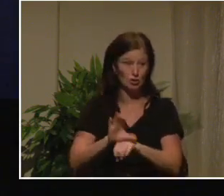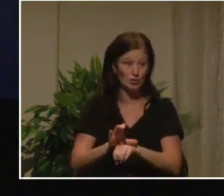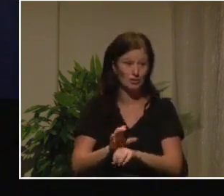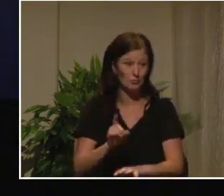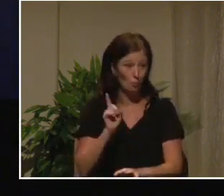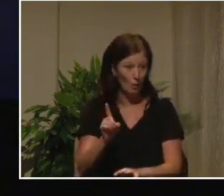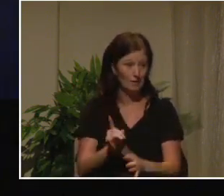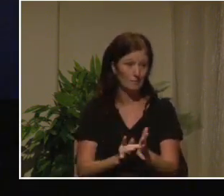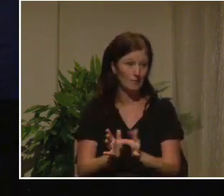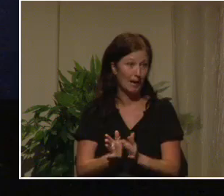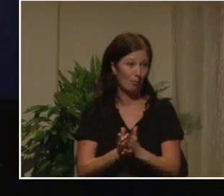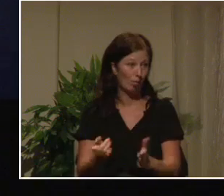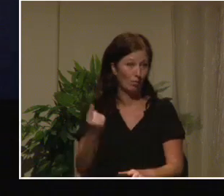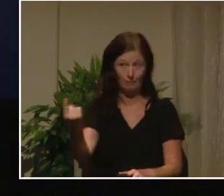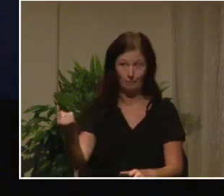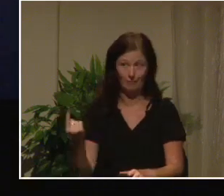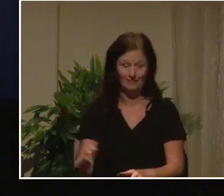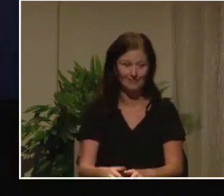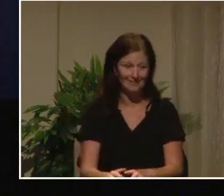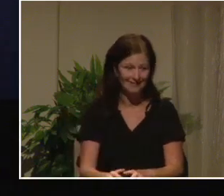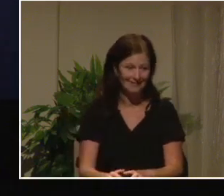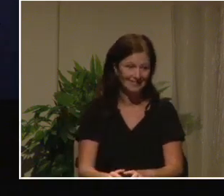we tend to go digital.